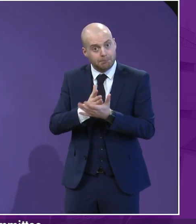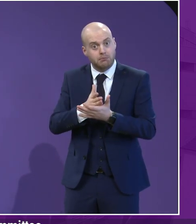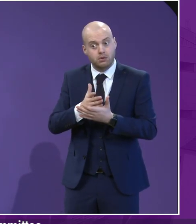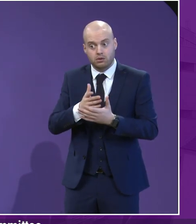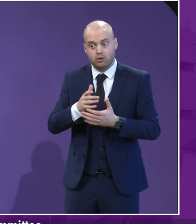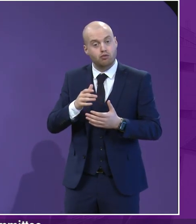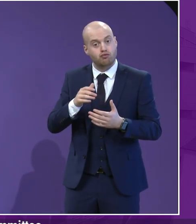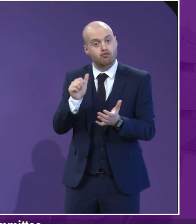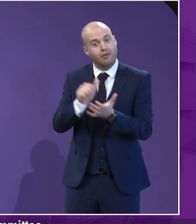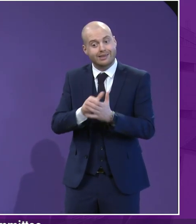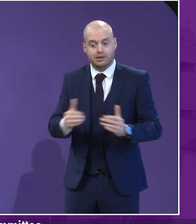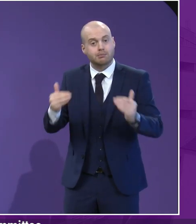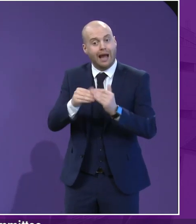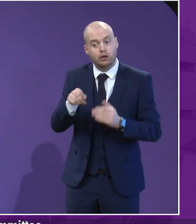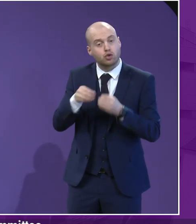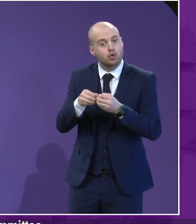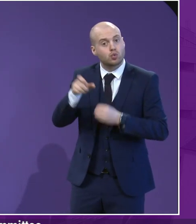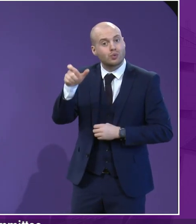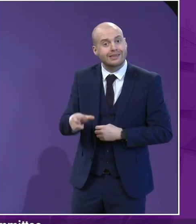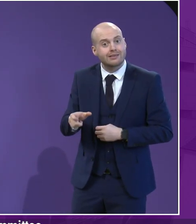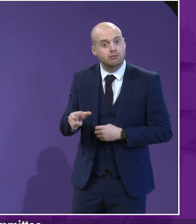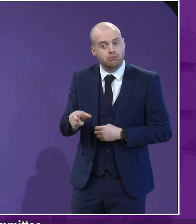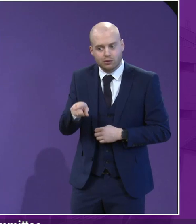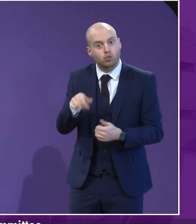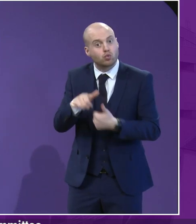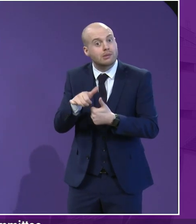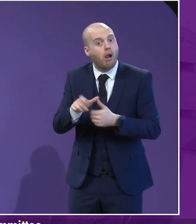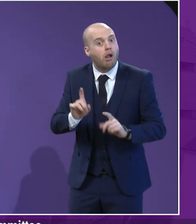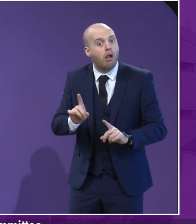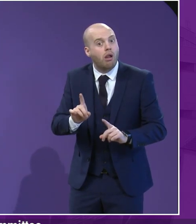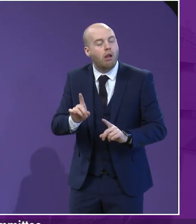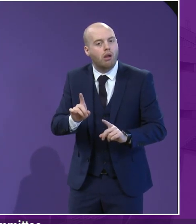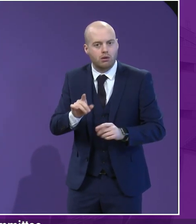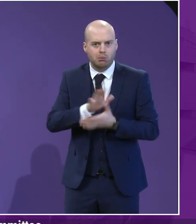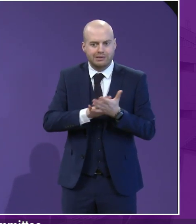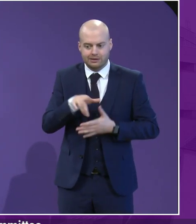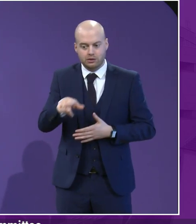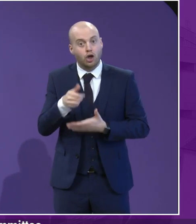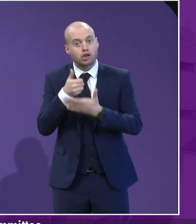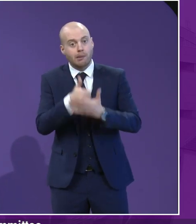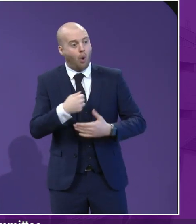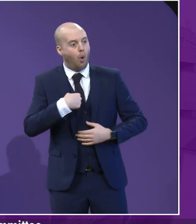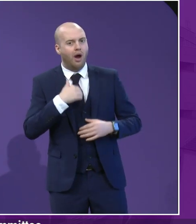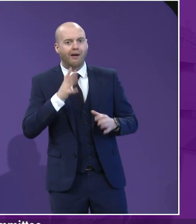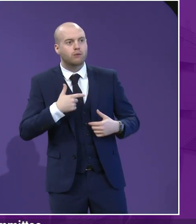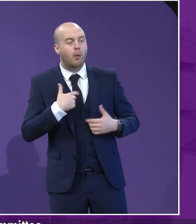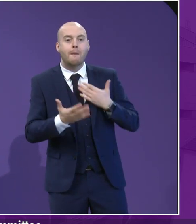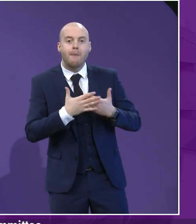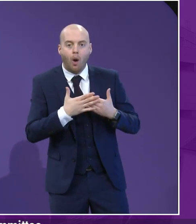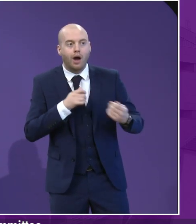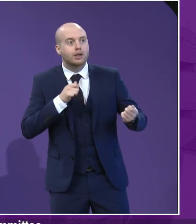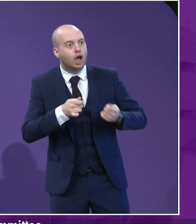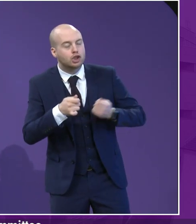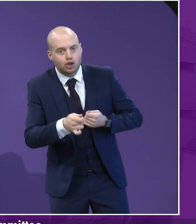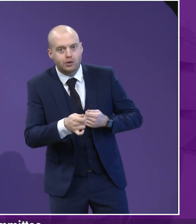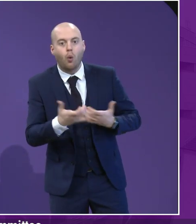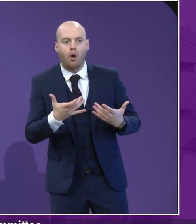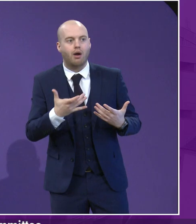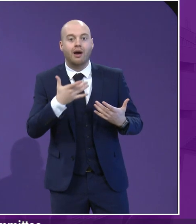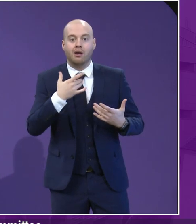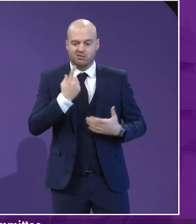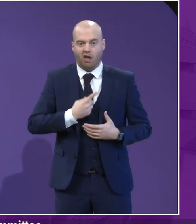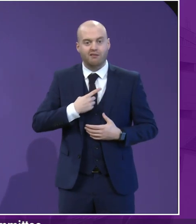system-wide across the board? Is the provision that's being put in place actually of suitable quality? And